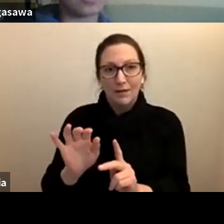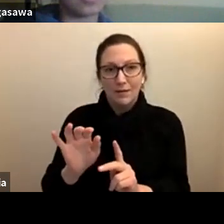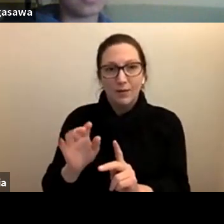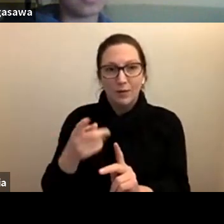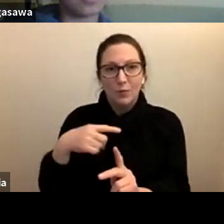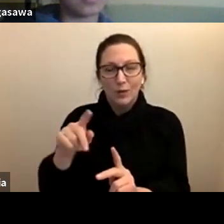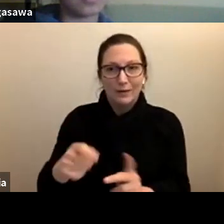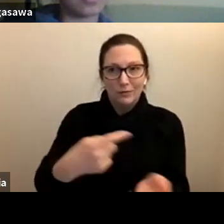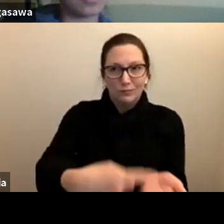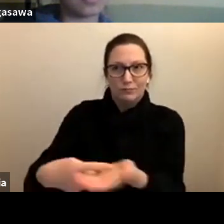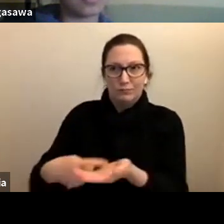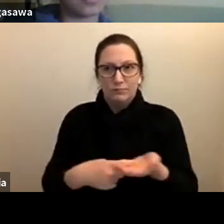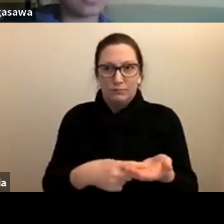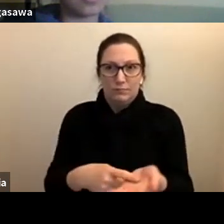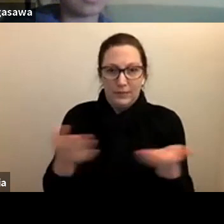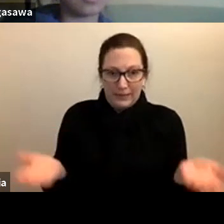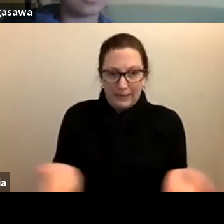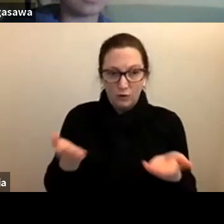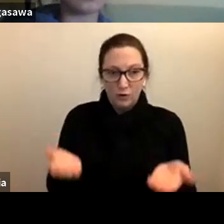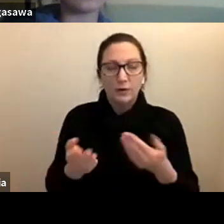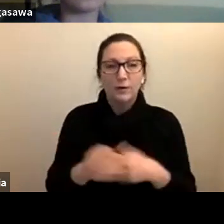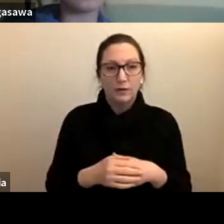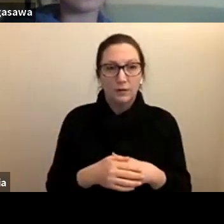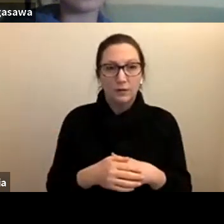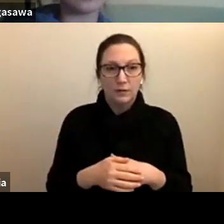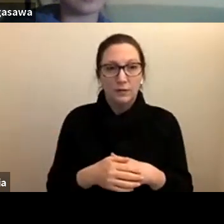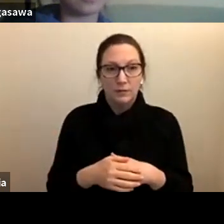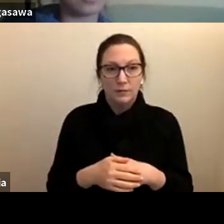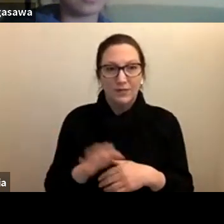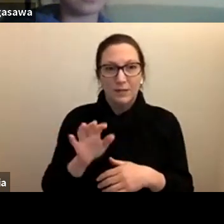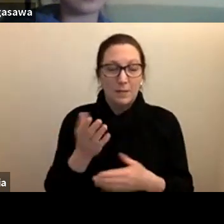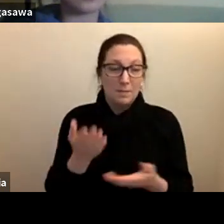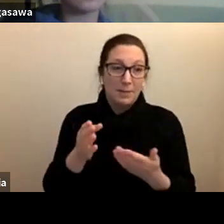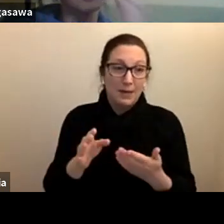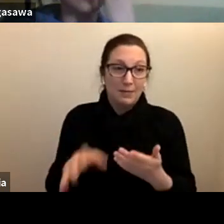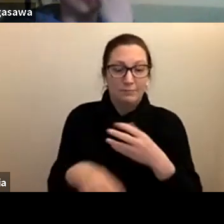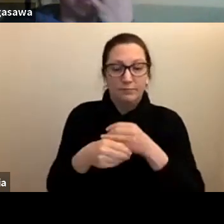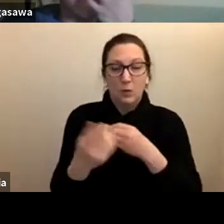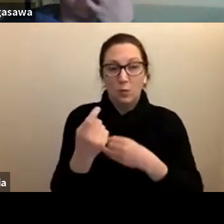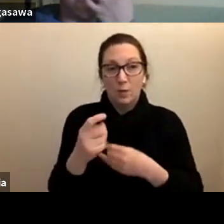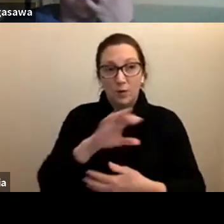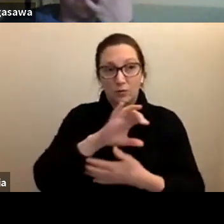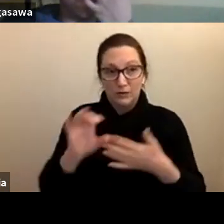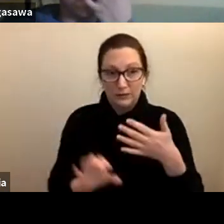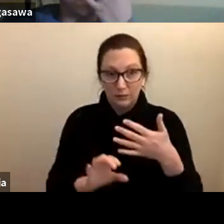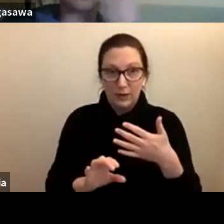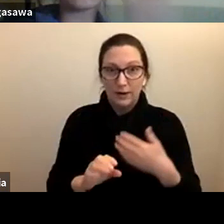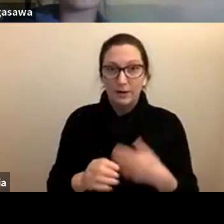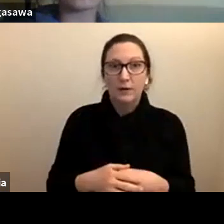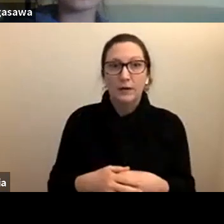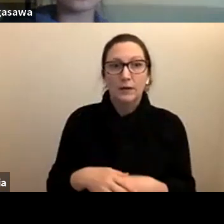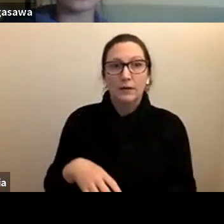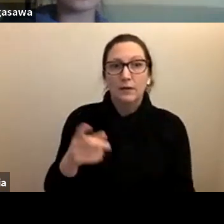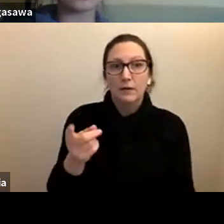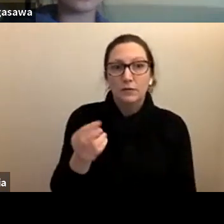task force. So that's another criteria. Thank you, Mr. Contemplasis. I was going to actually